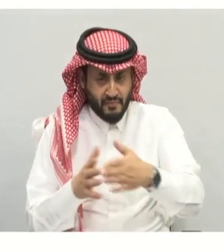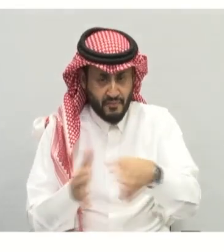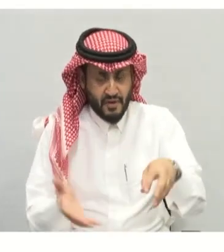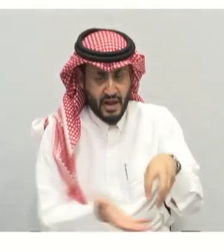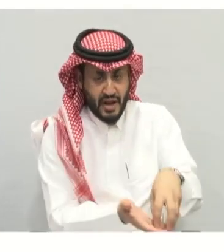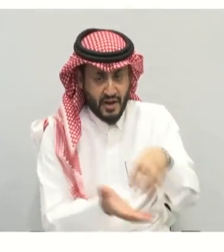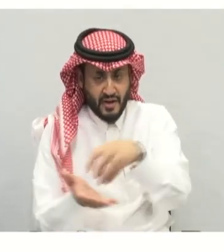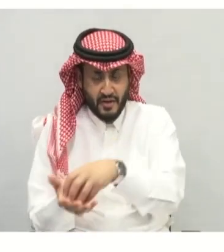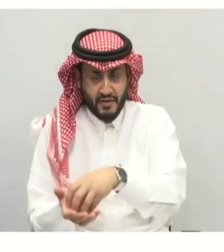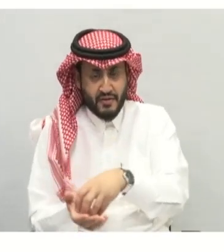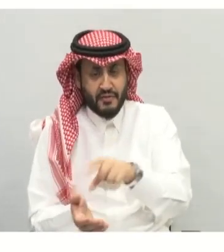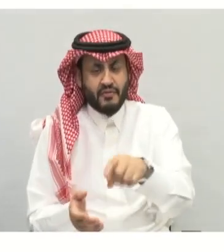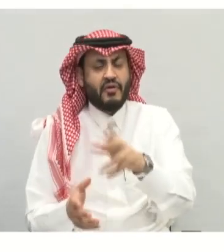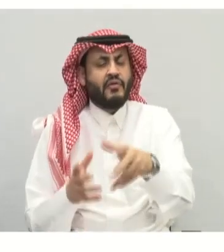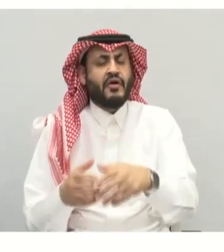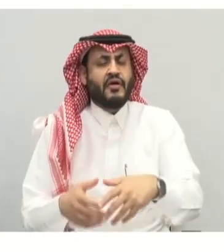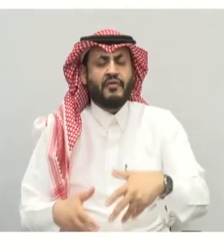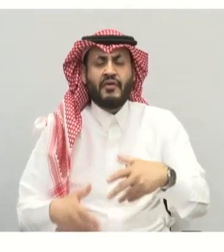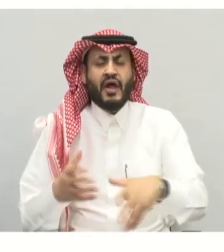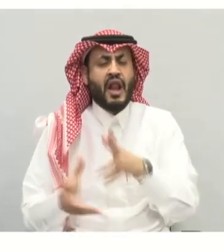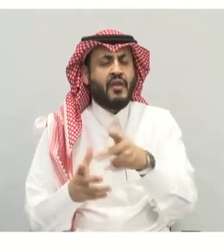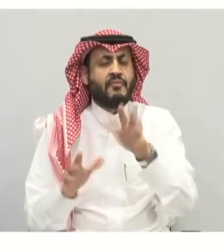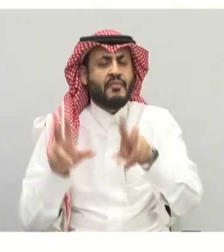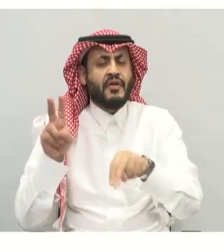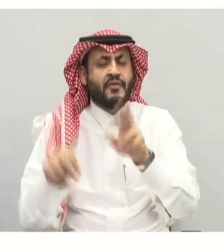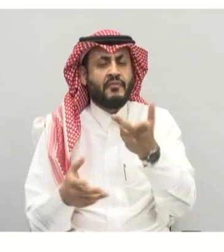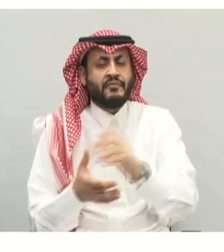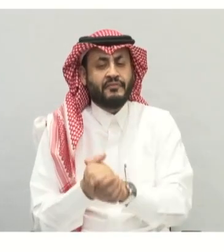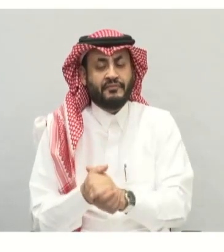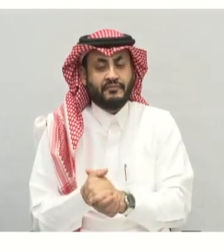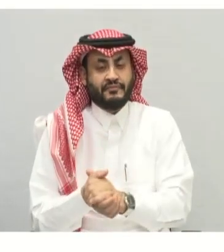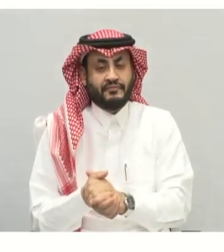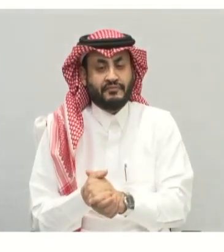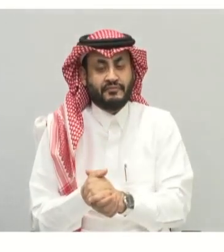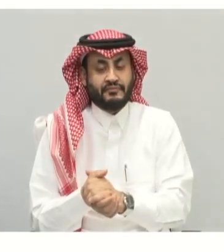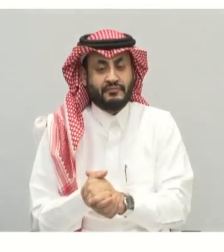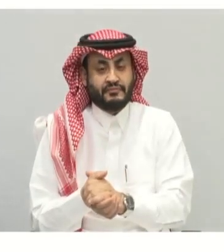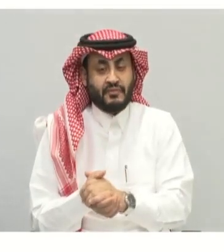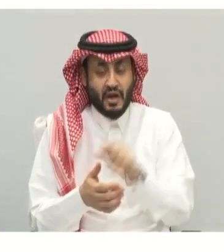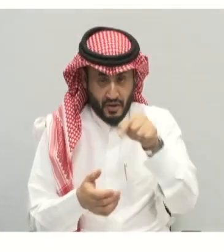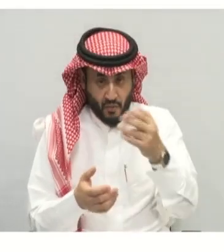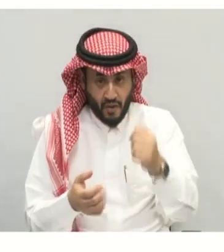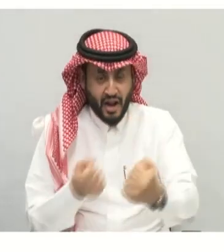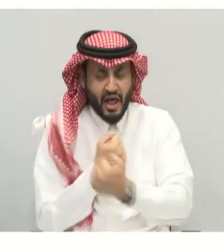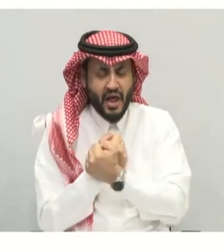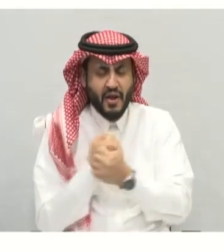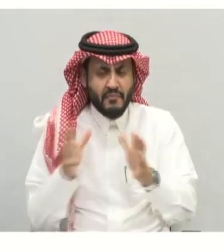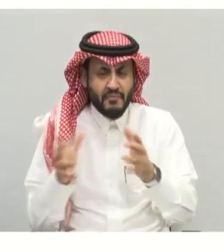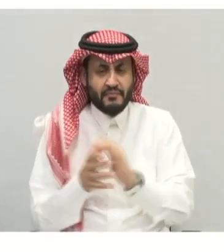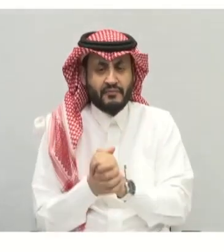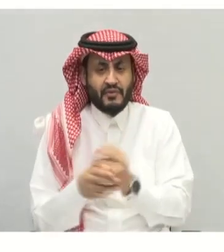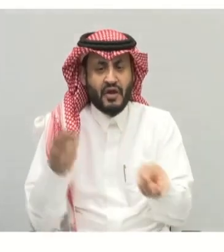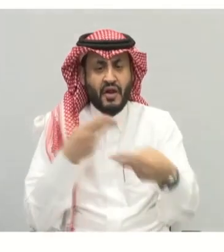country and if you do what was your experience like and if you did get any culture shock or reverse a